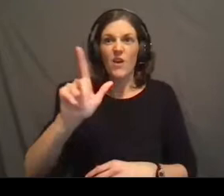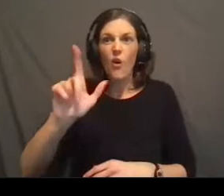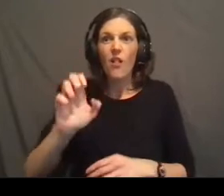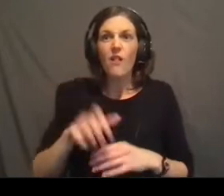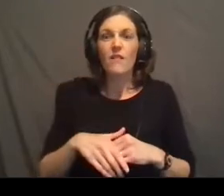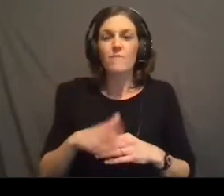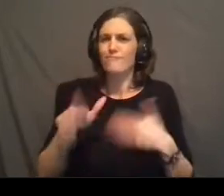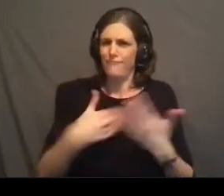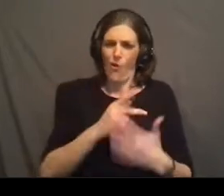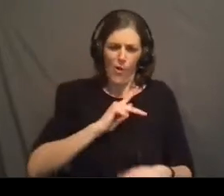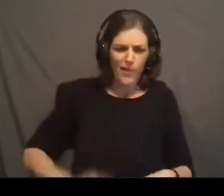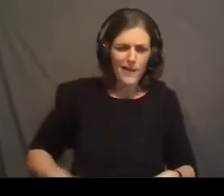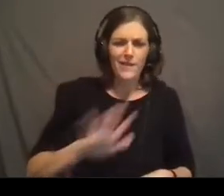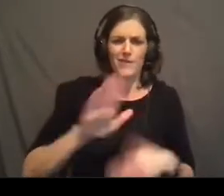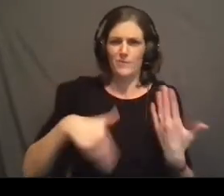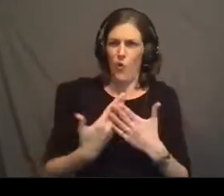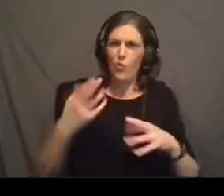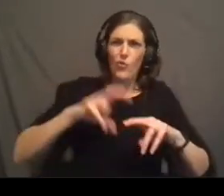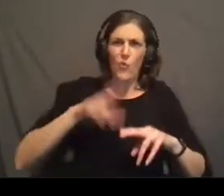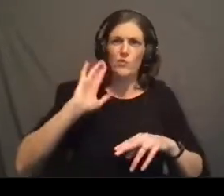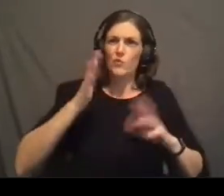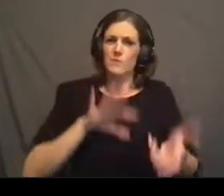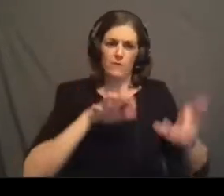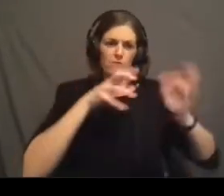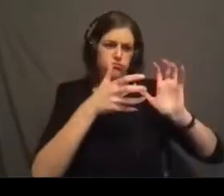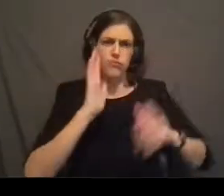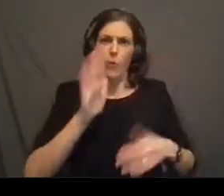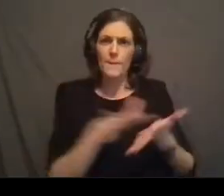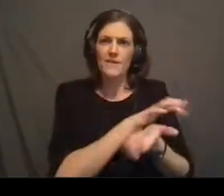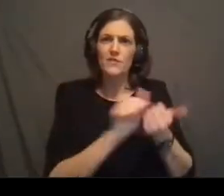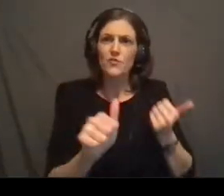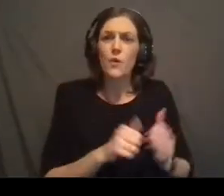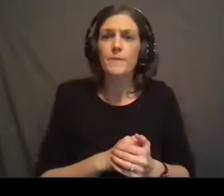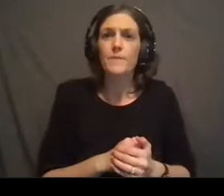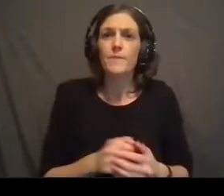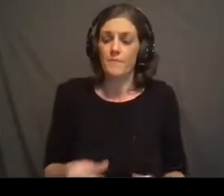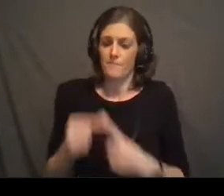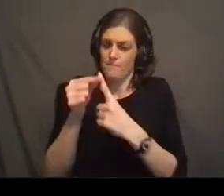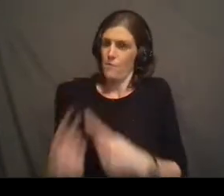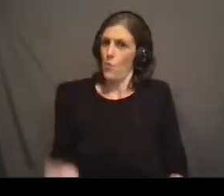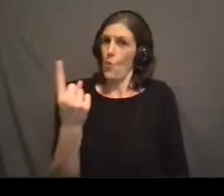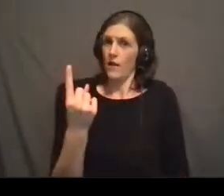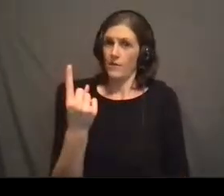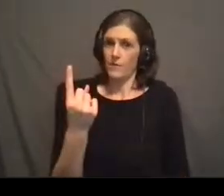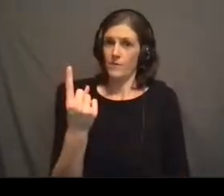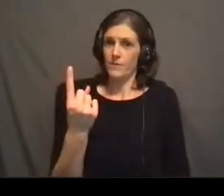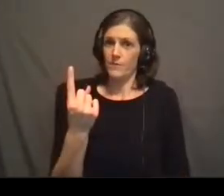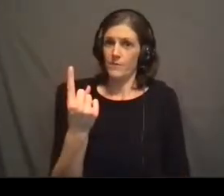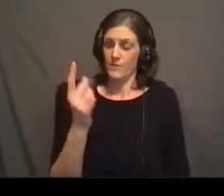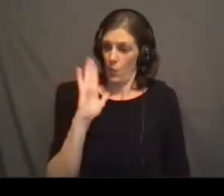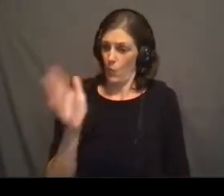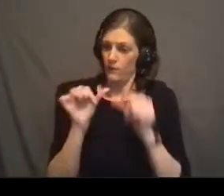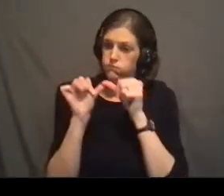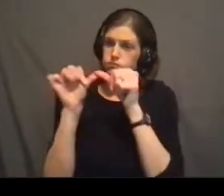All kingdoms, all thrones will be shaken, will be destroyed, but only one will